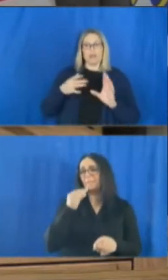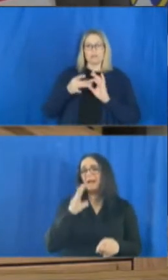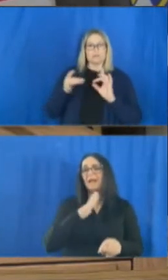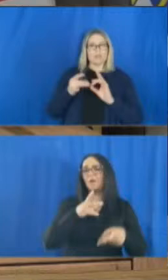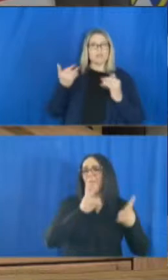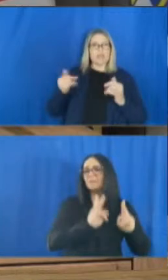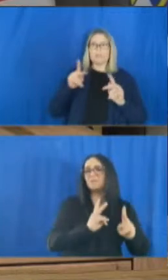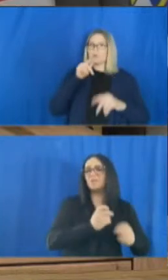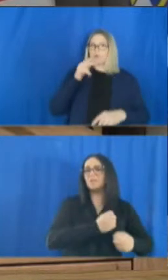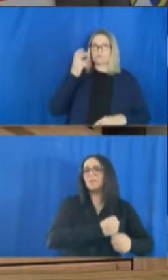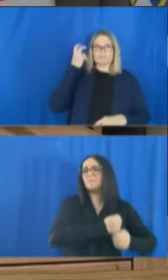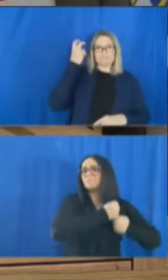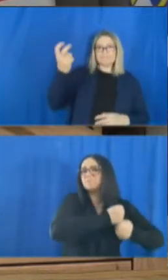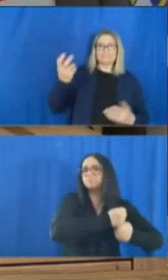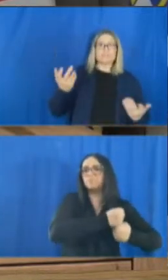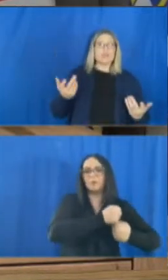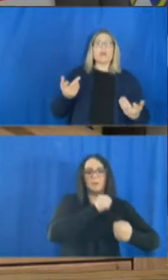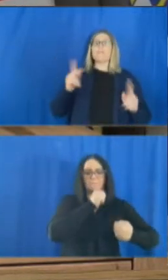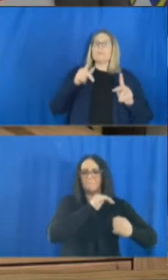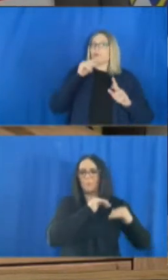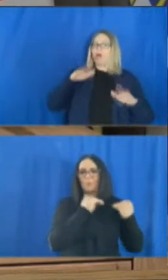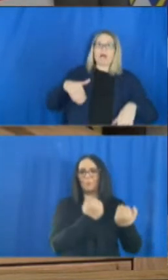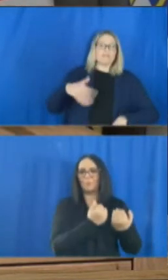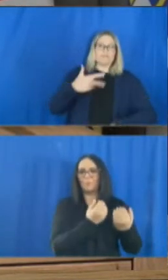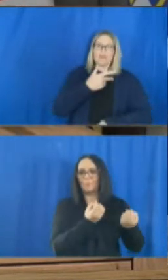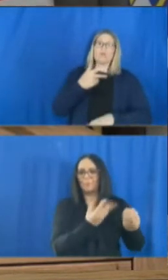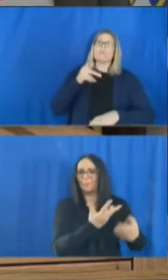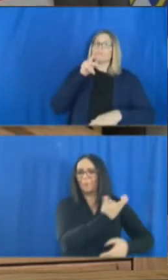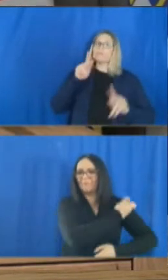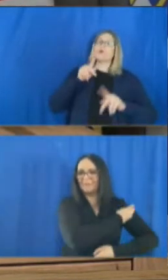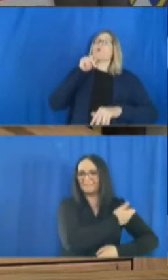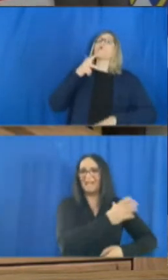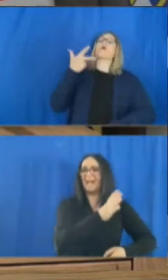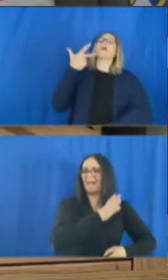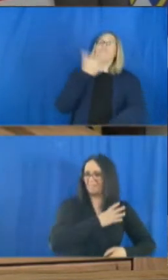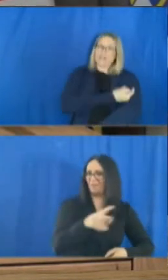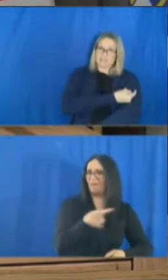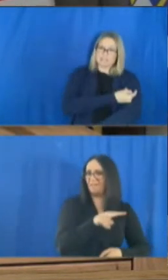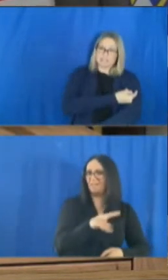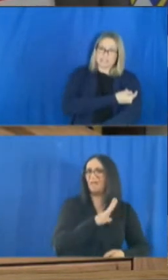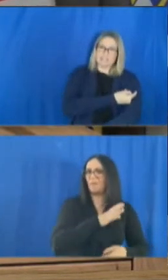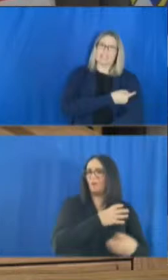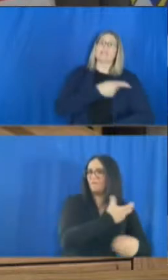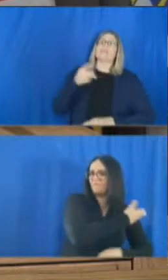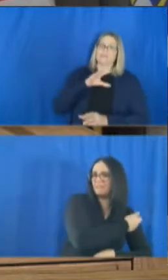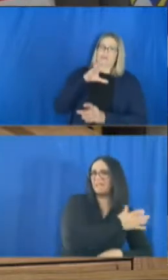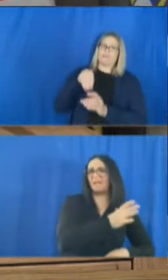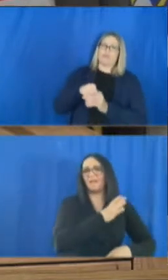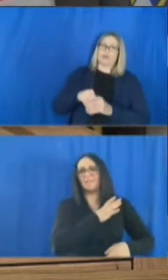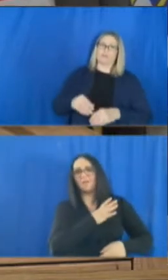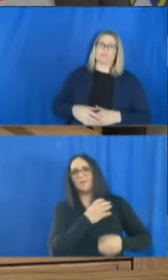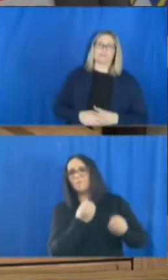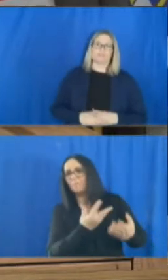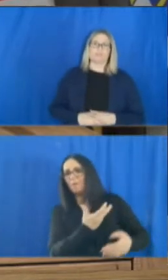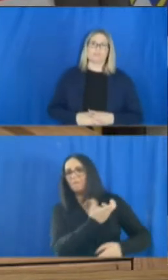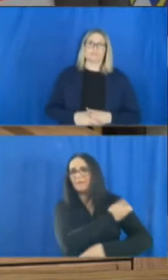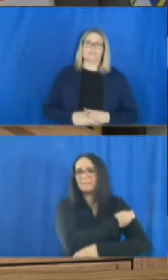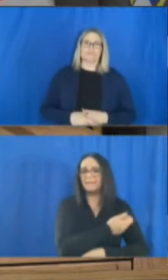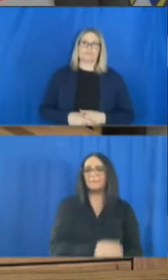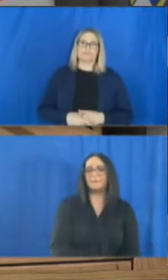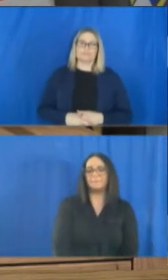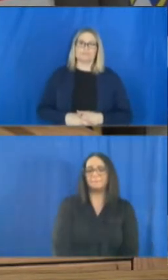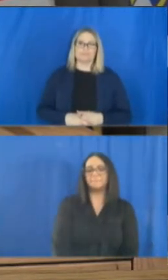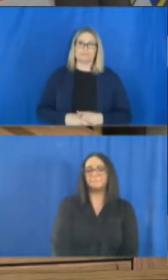we're blessed to be in a tremendous country, and the whole situation we have here with COVID is something